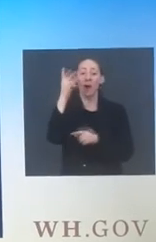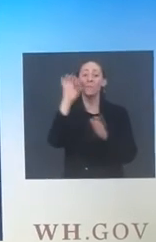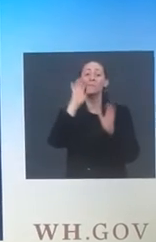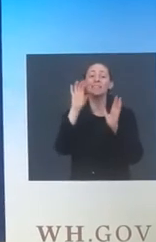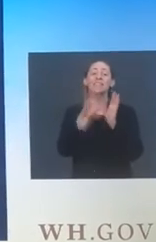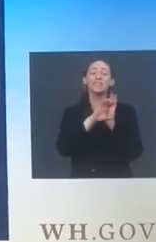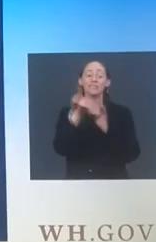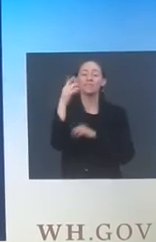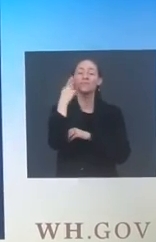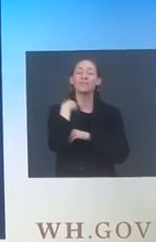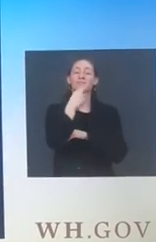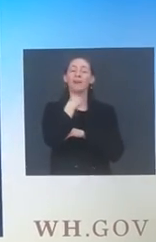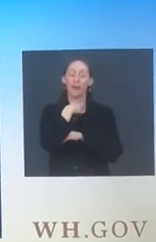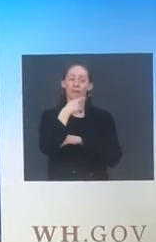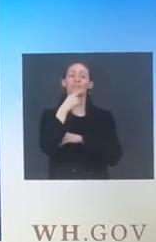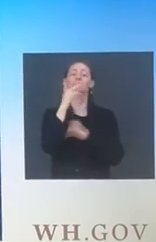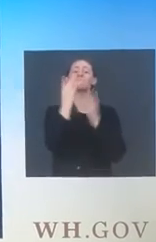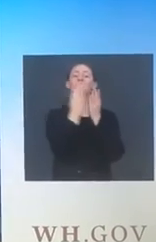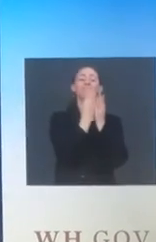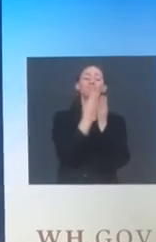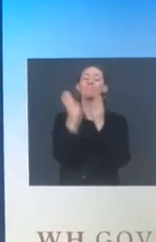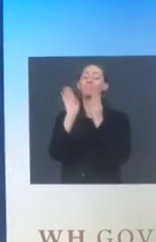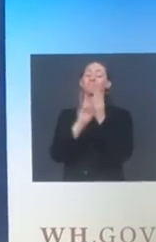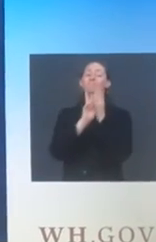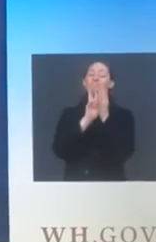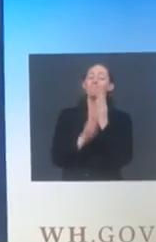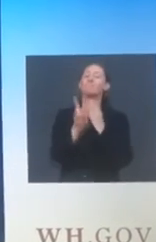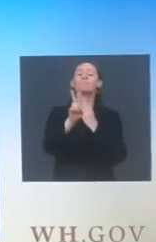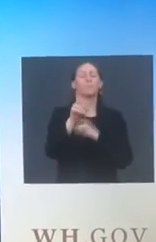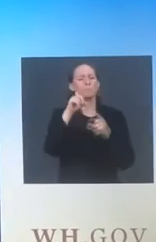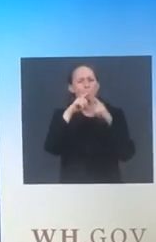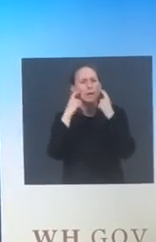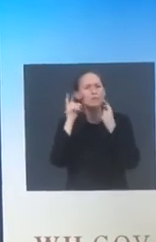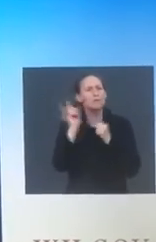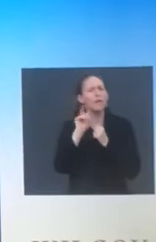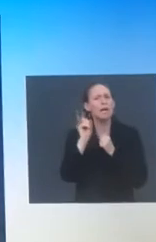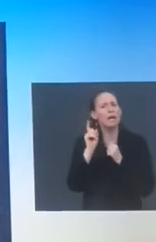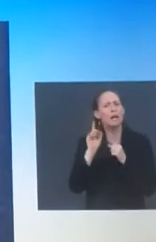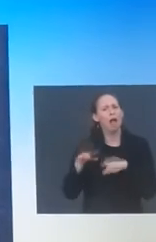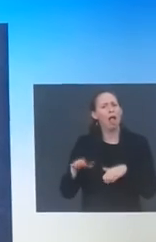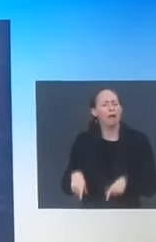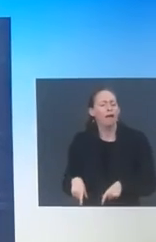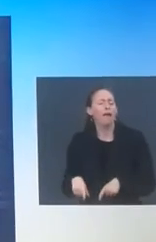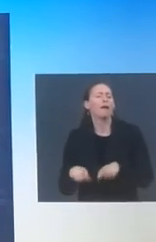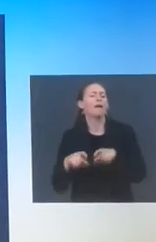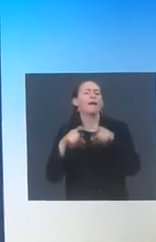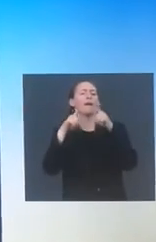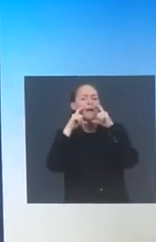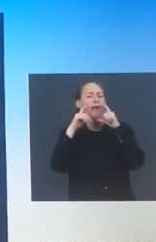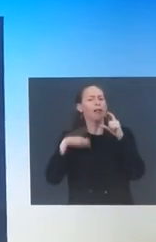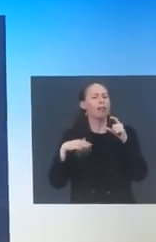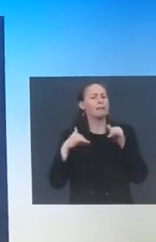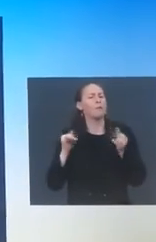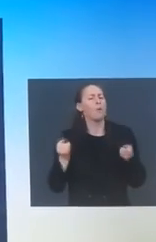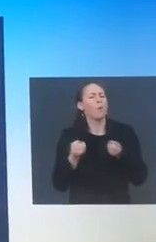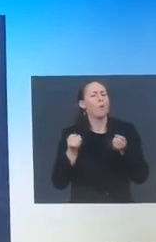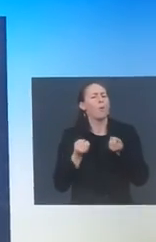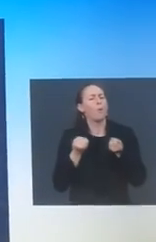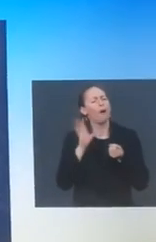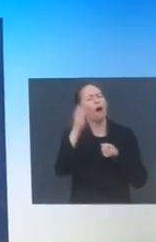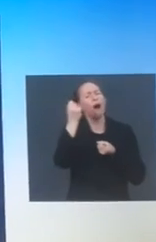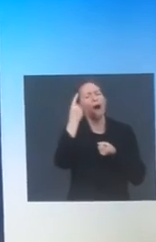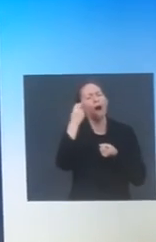masks in hand, where they had not yet put them back on yet. So I would say, of course, there are moments when we all don't put masks back on as